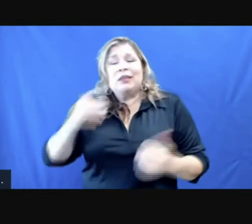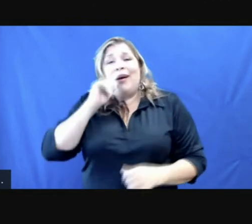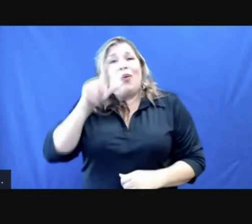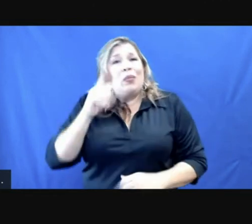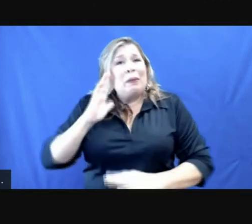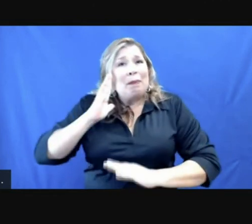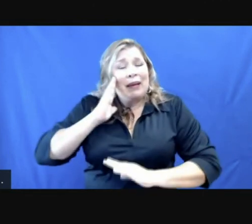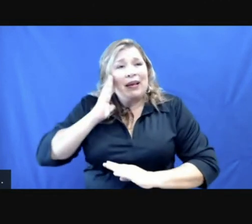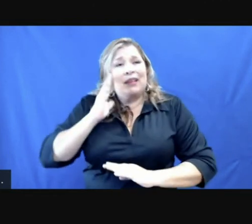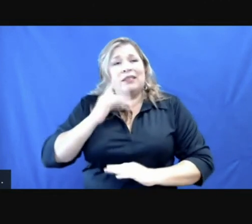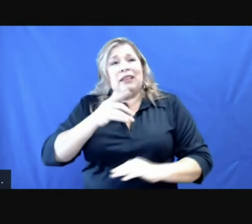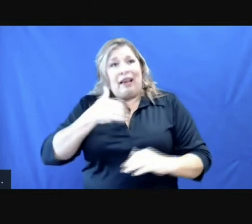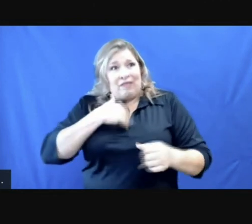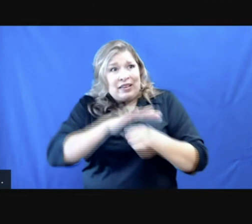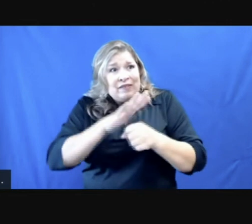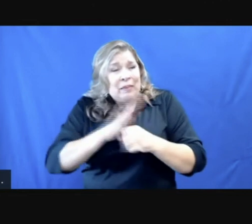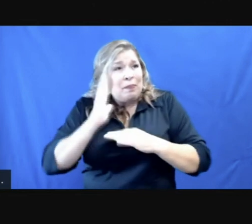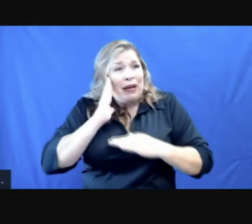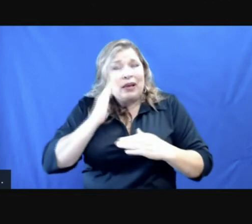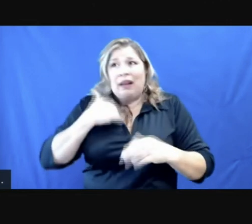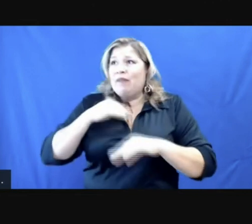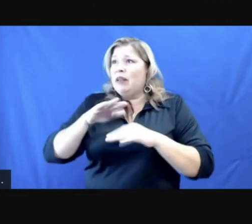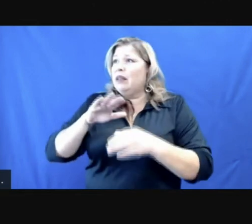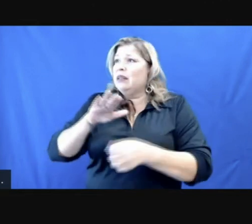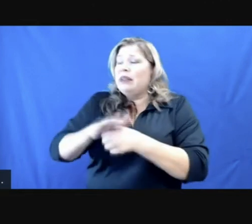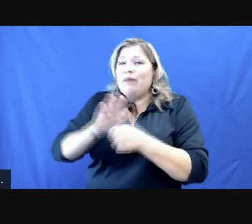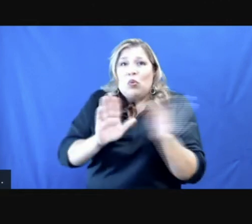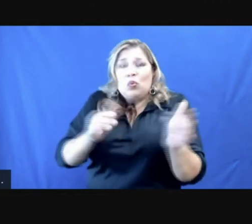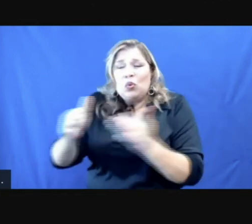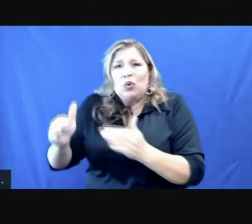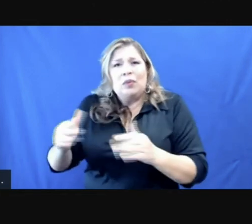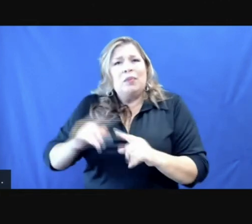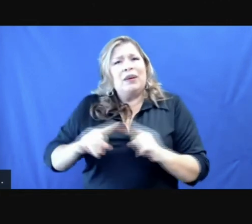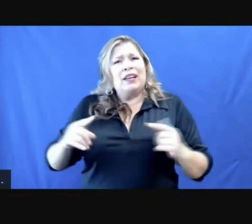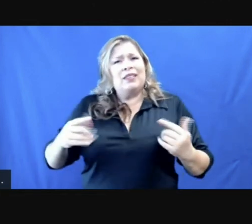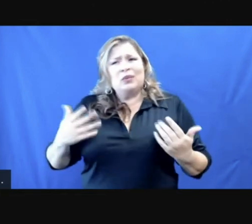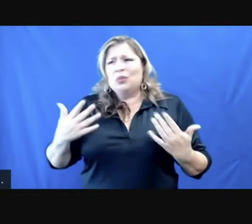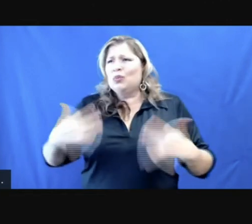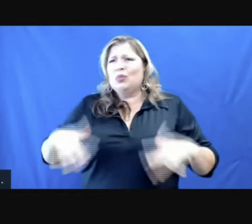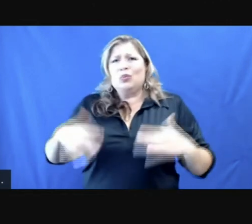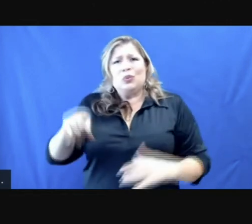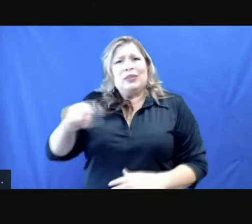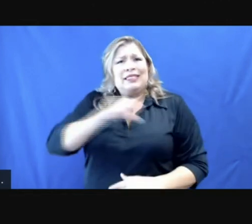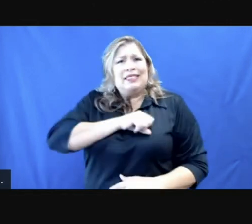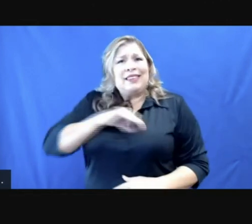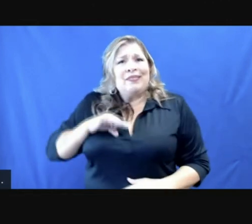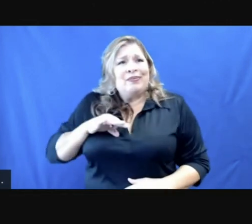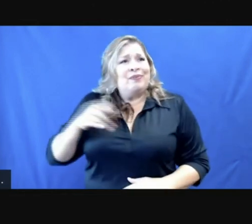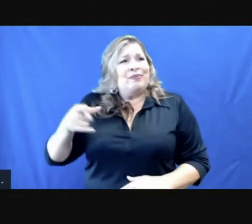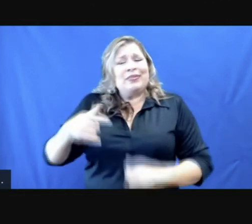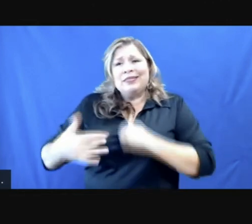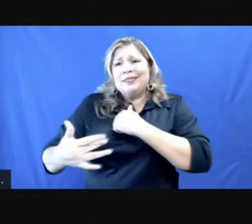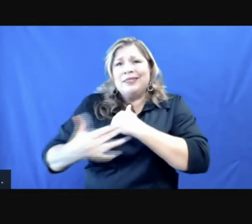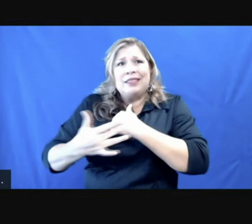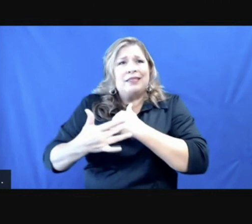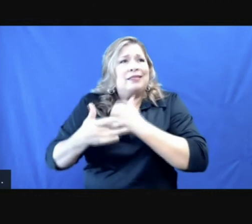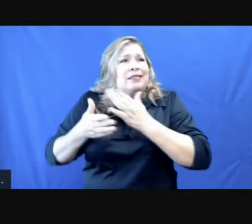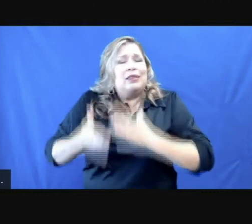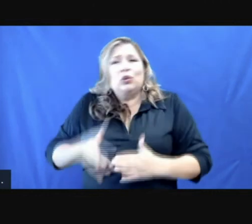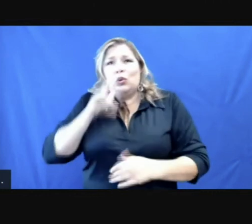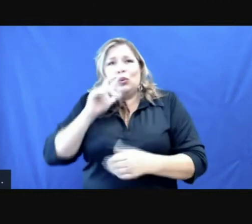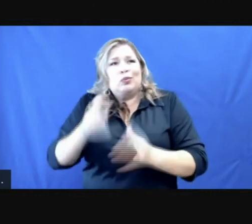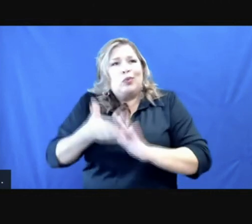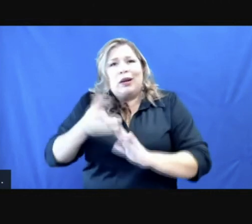the staff. Your neighbors who are nurses and physicians and techs in hospitals helping run x-ray machines and work